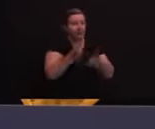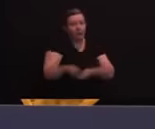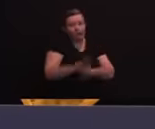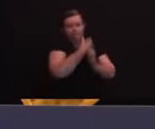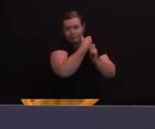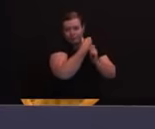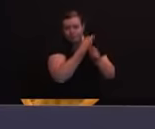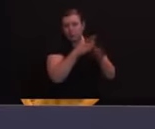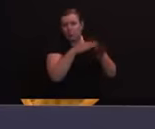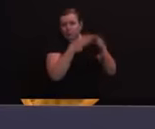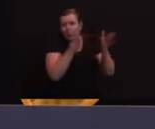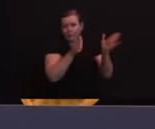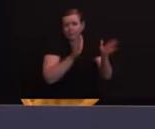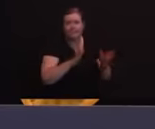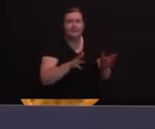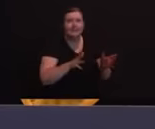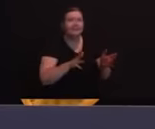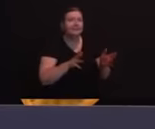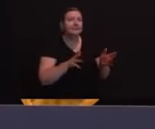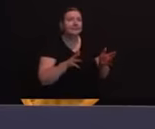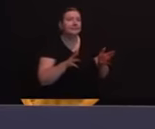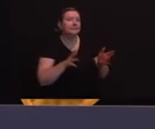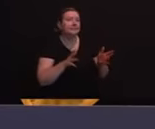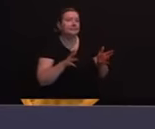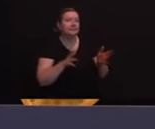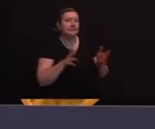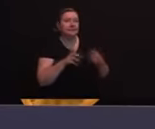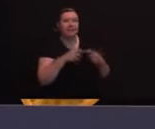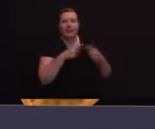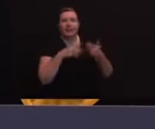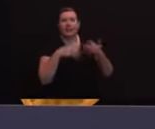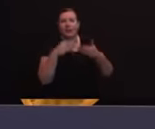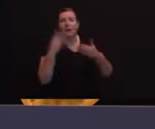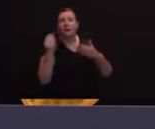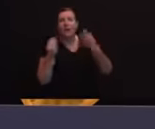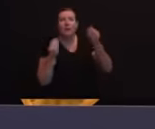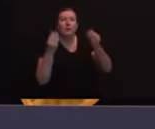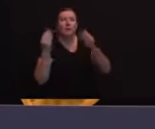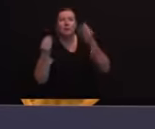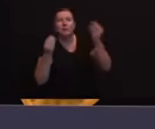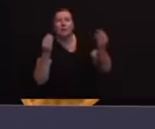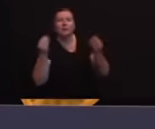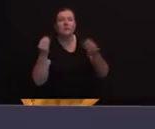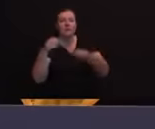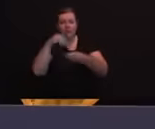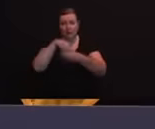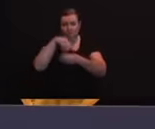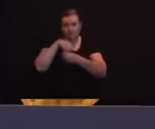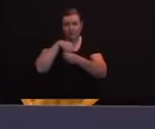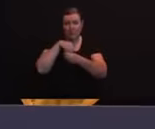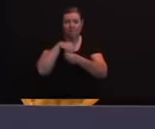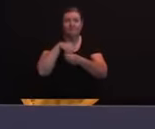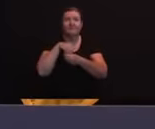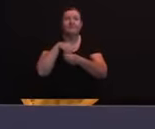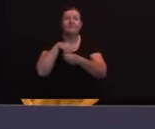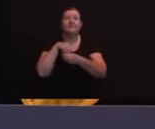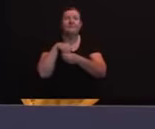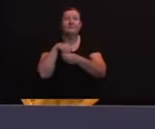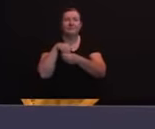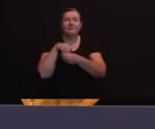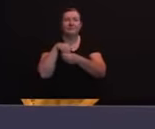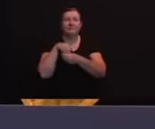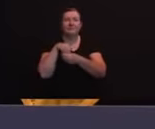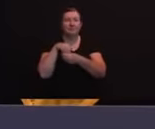a whole series of outdoor stuff, ultimately got to indoor, and we said from the get-go that you take on more risk, especially when